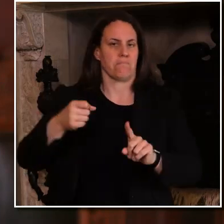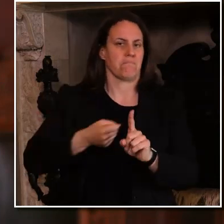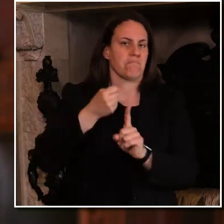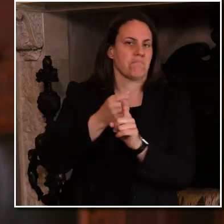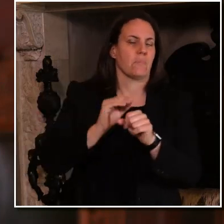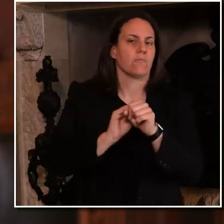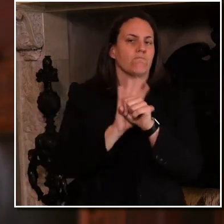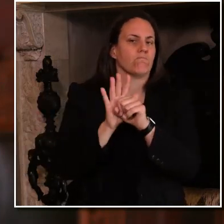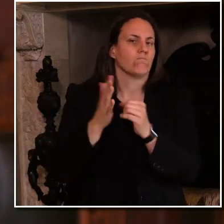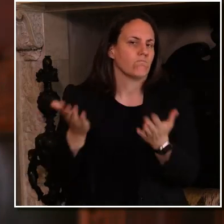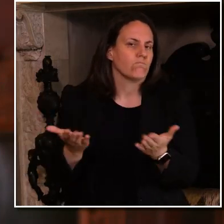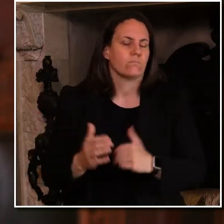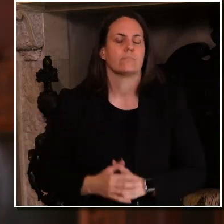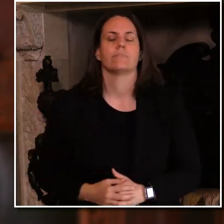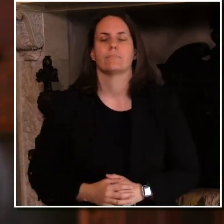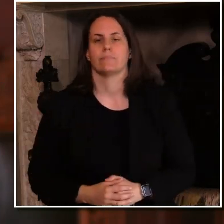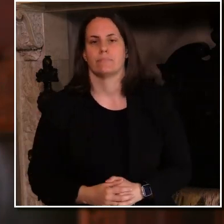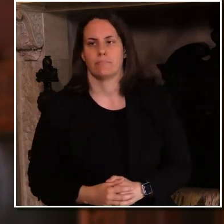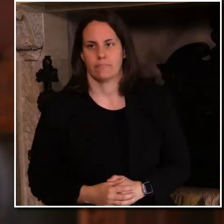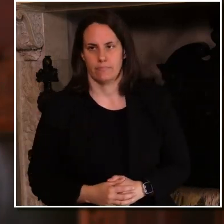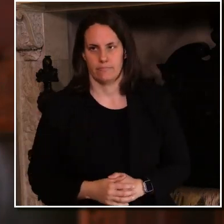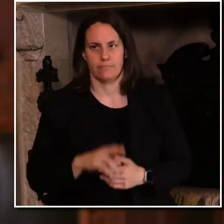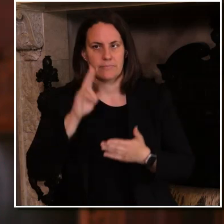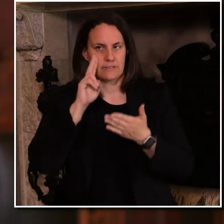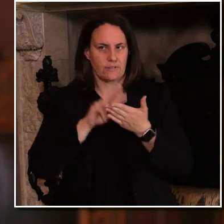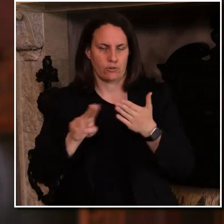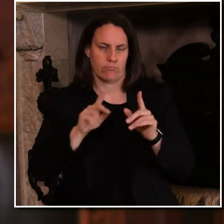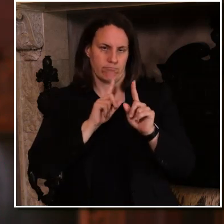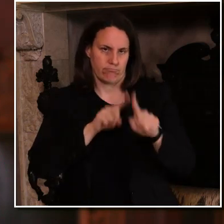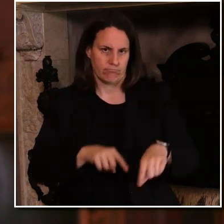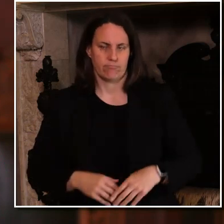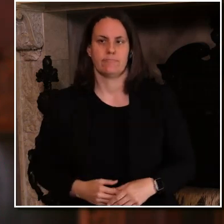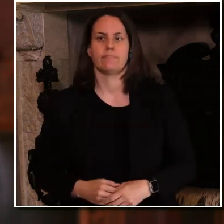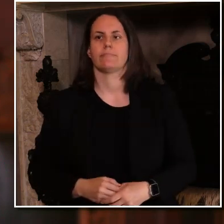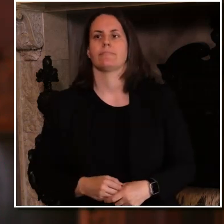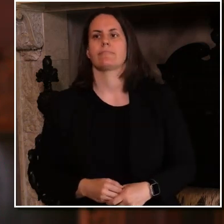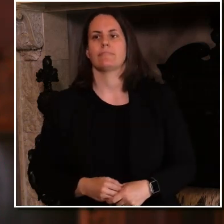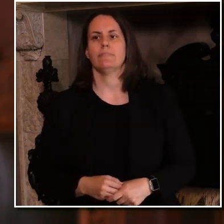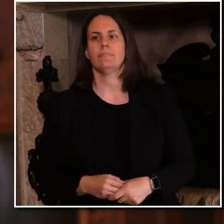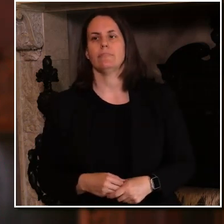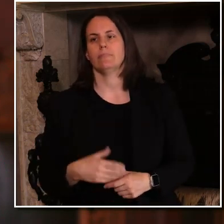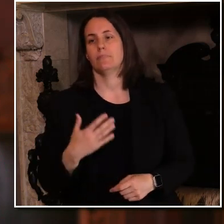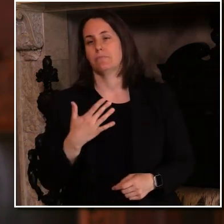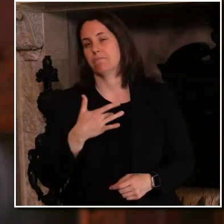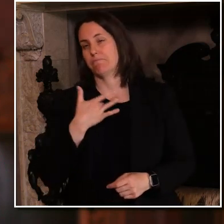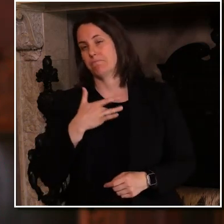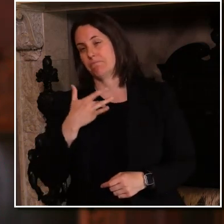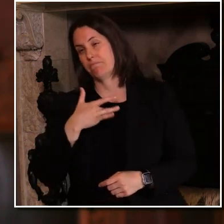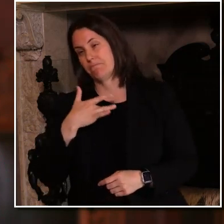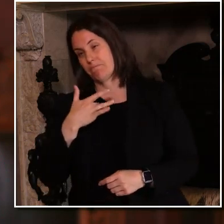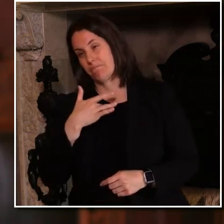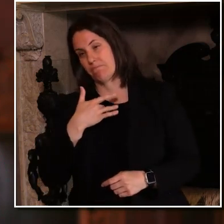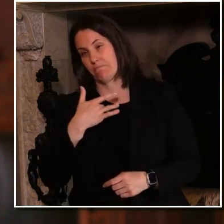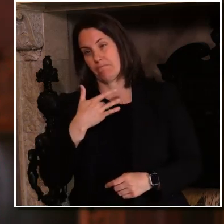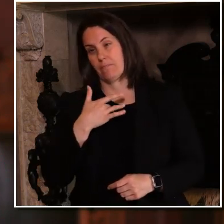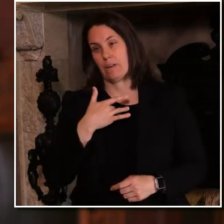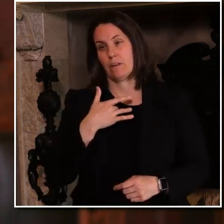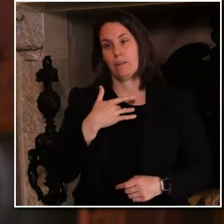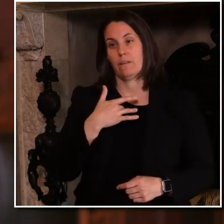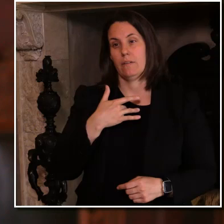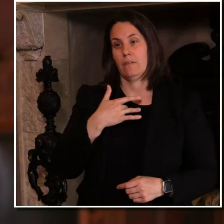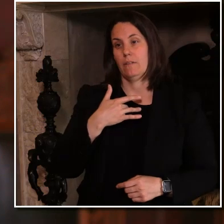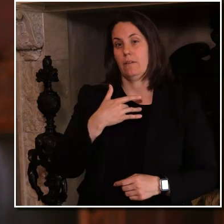couple of clarifications. I think one, we projected the 22,000 infections by April 8th, and that